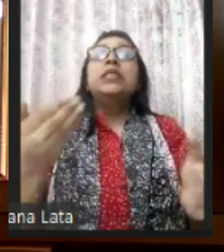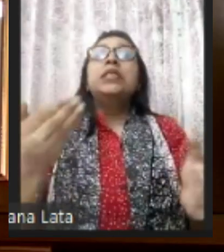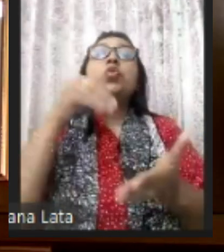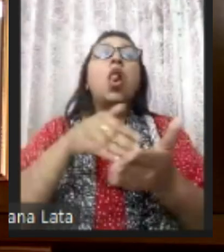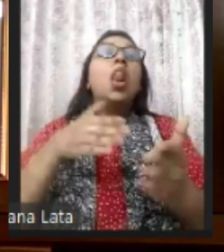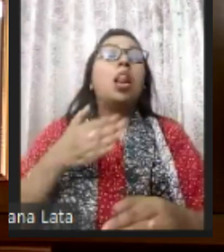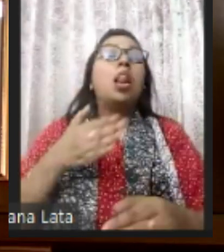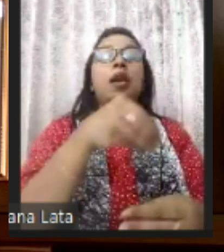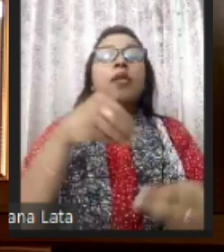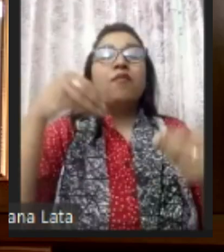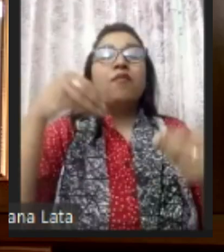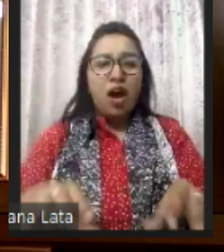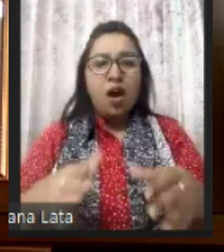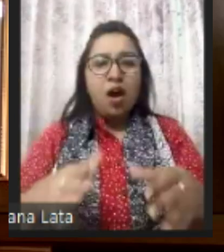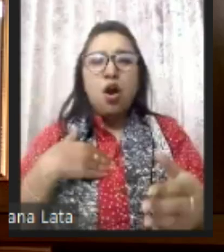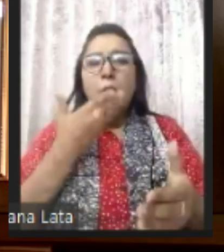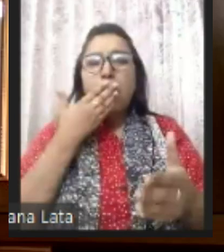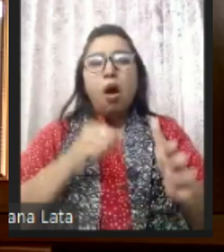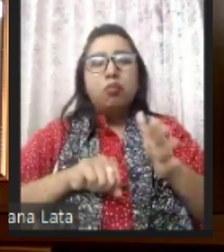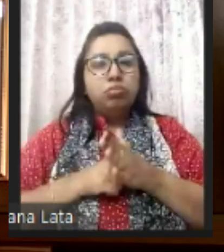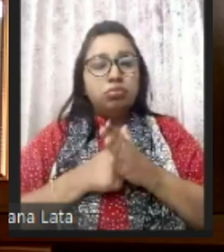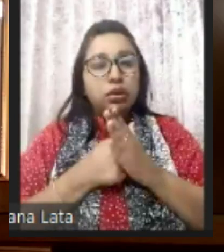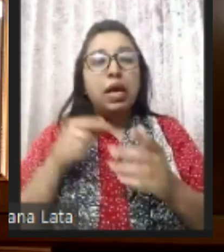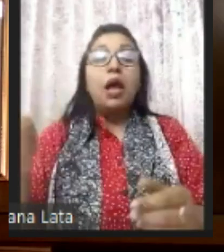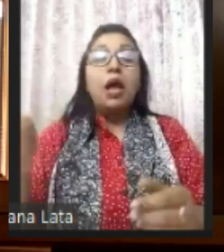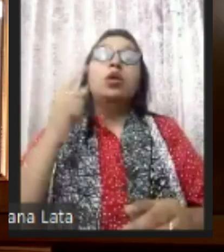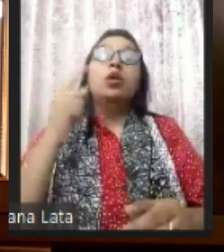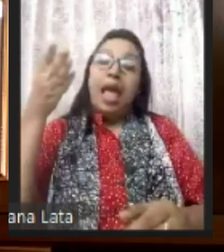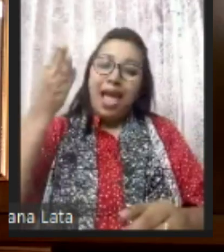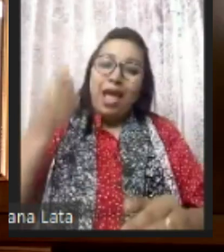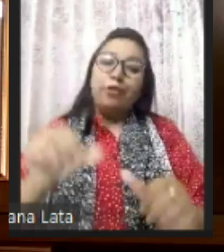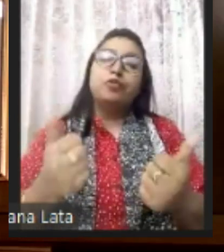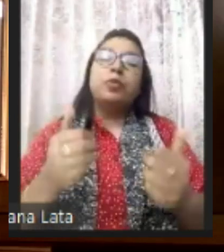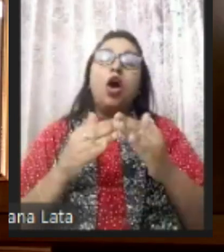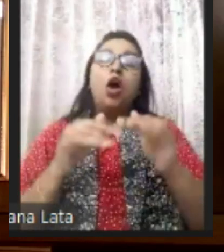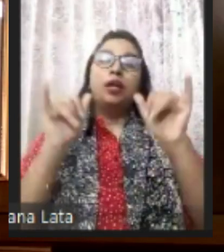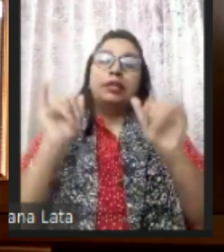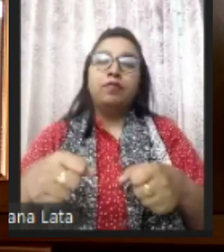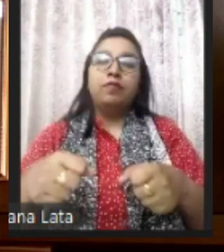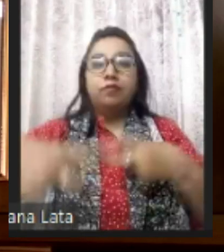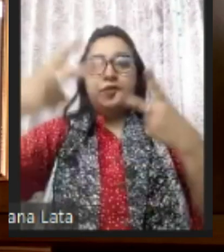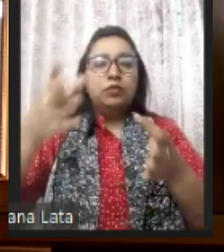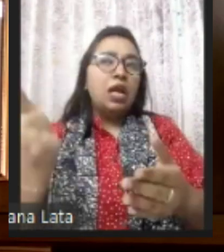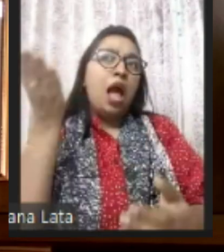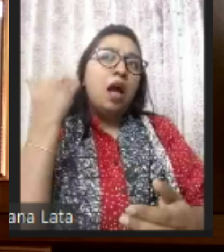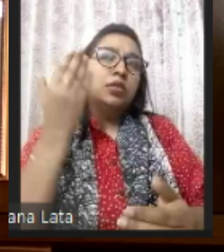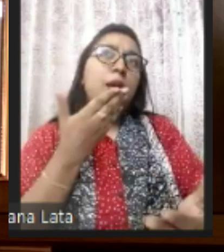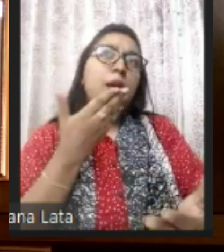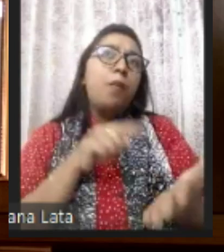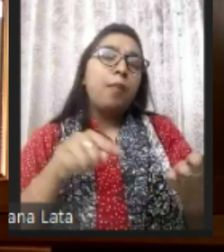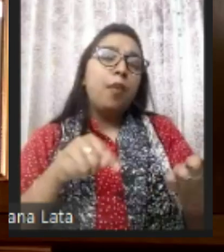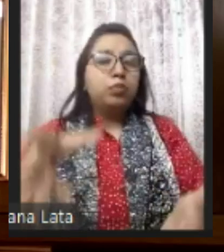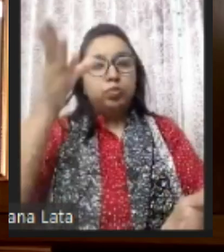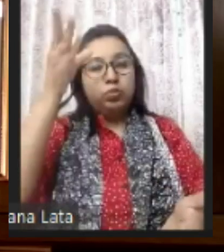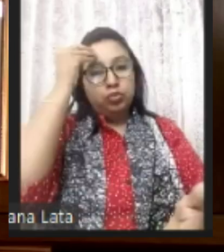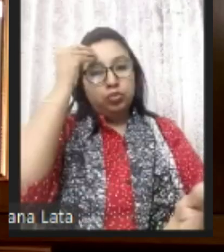BERDU, Blind Education and Rehabilitation Development Organization of Bangladesh. They are now very busy with printing all the academic books